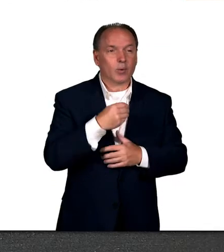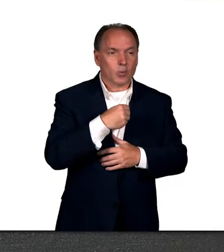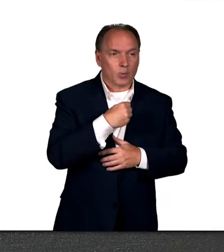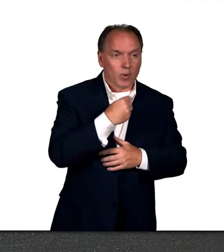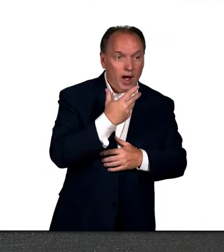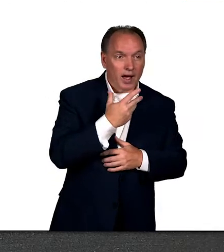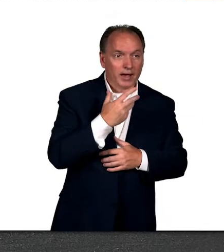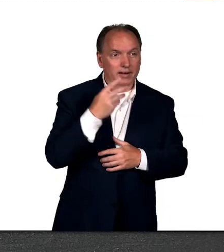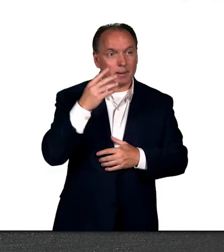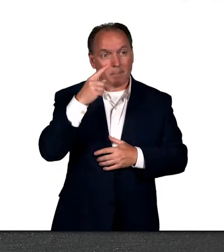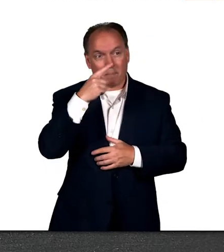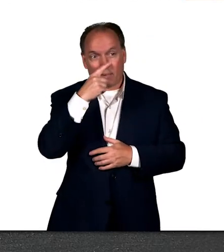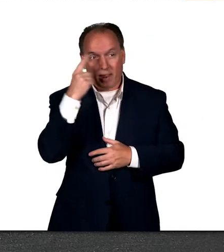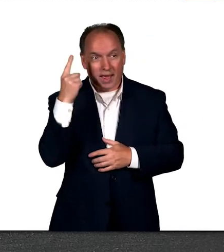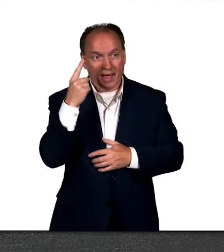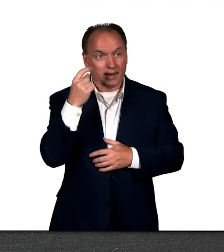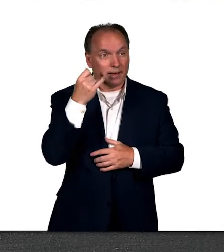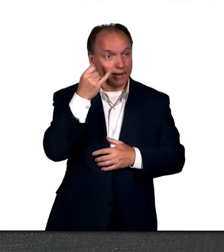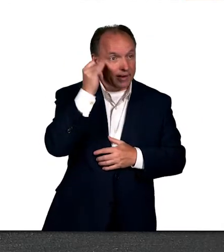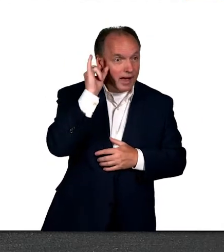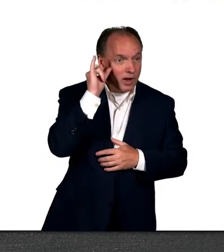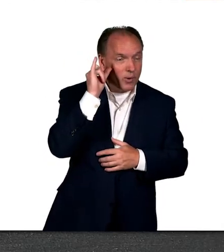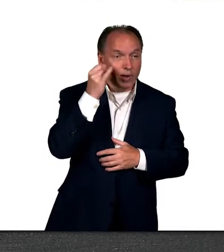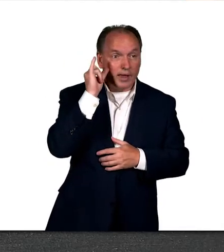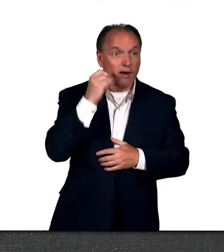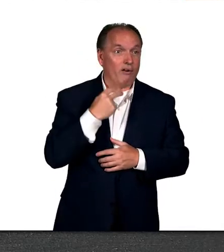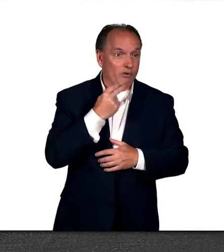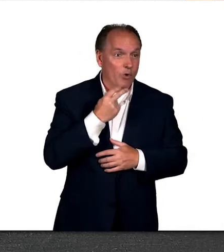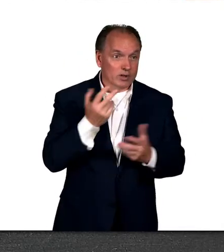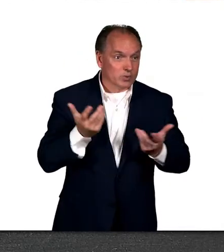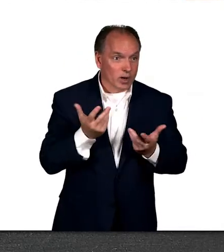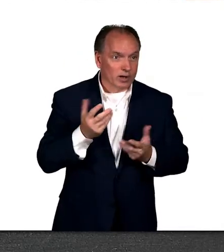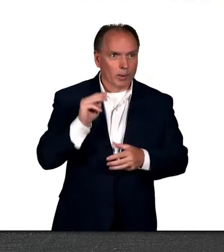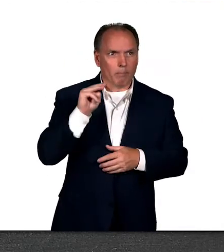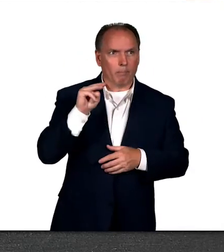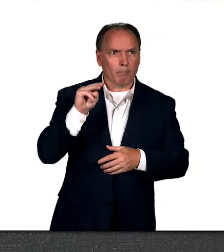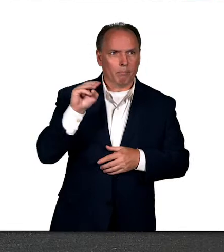White and black cow. What does a cow say?